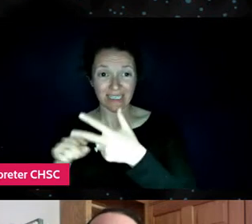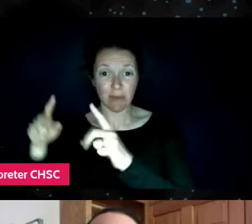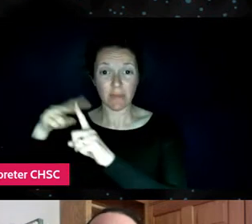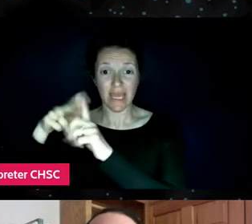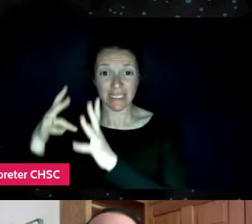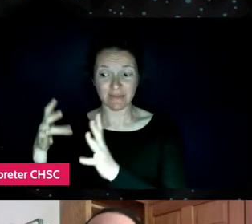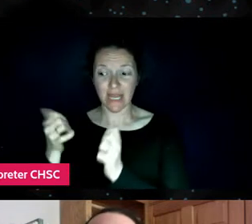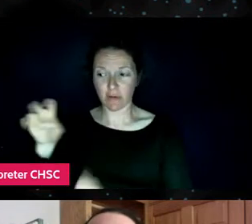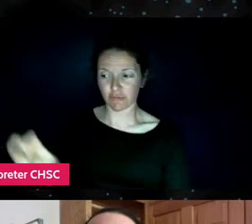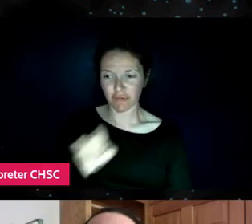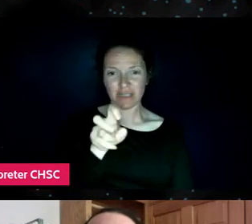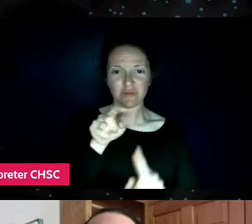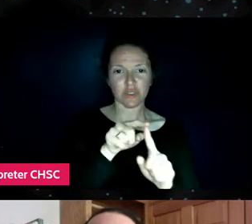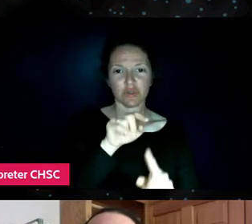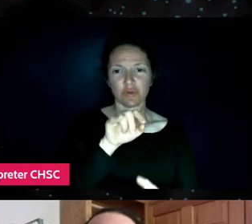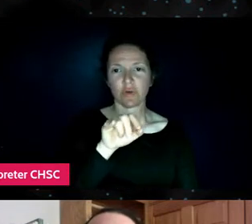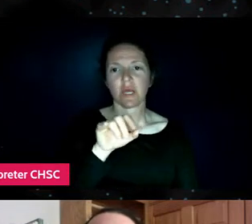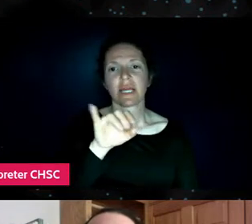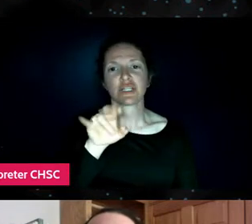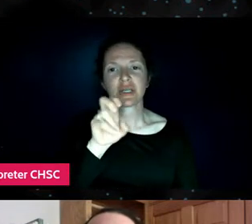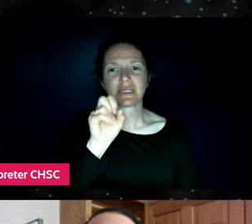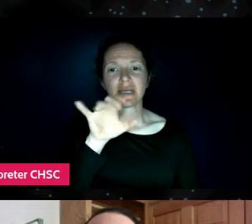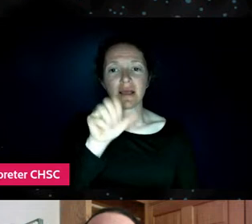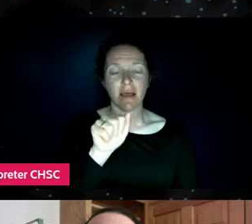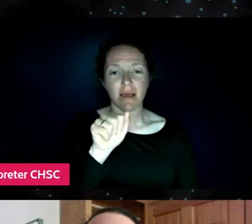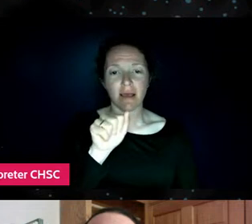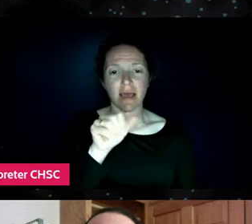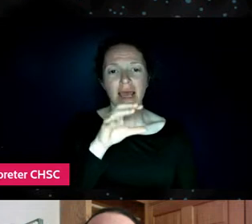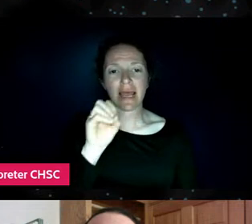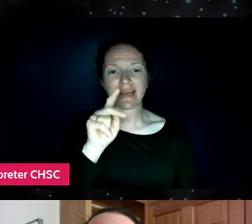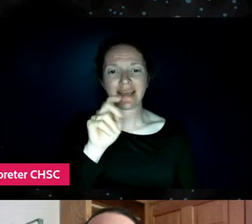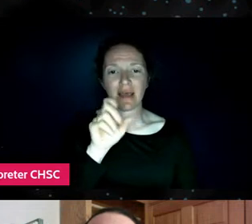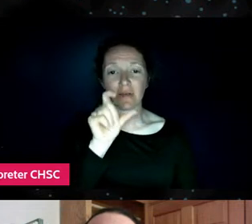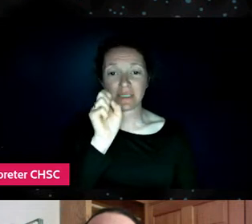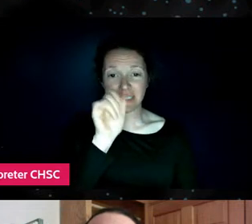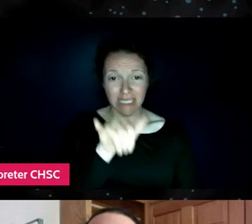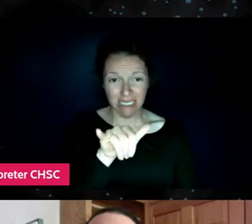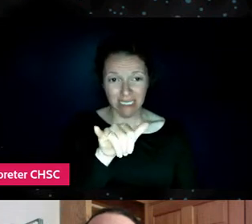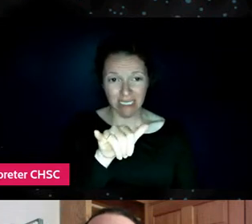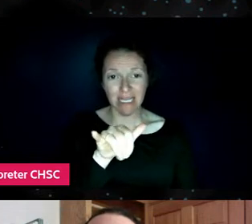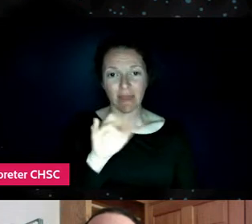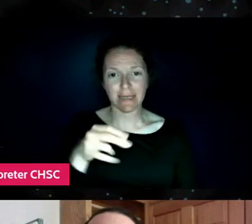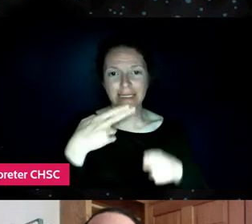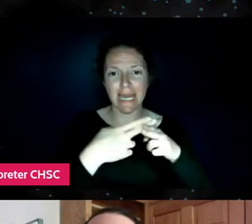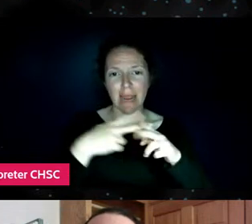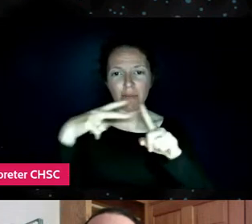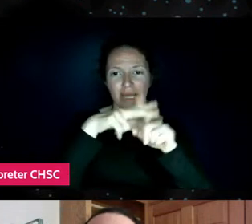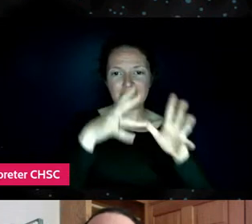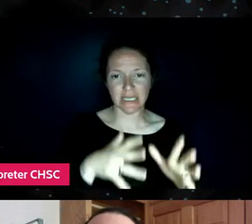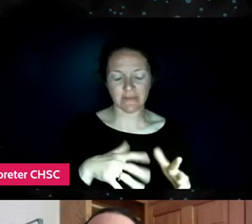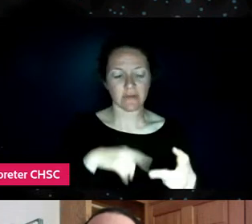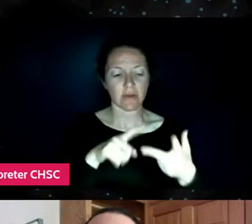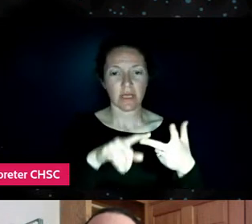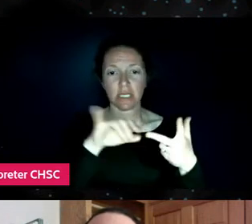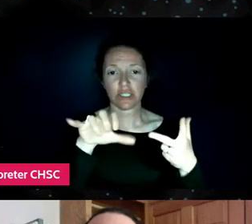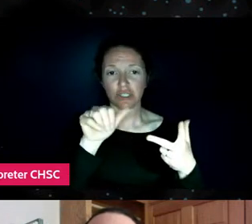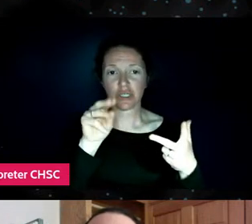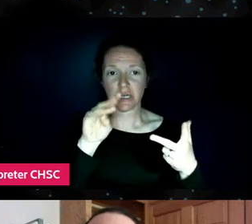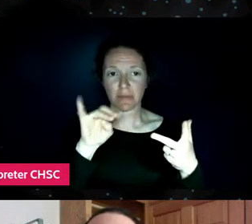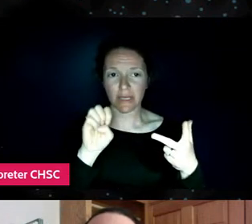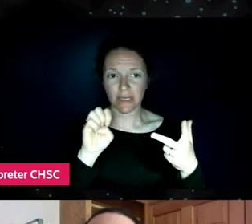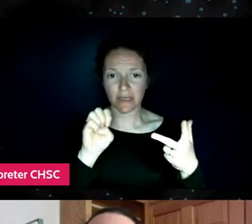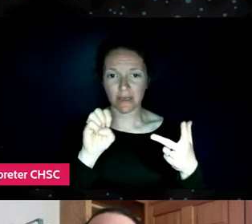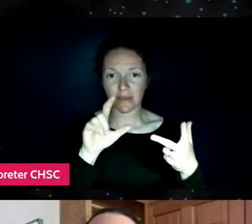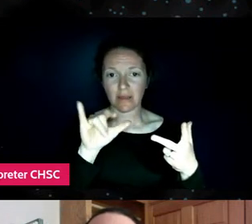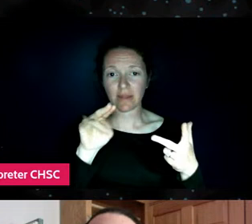case. Shateska Martinez from Colorado, Kelsey Giuliana, who's the named plaintiff in this case, and Jamie Lynn Butler